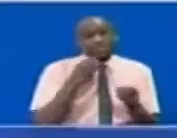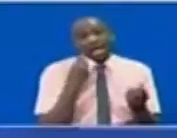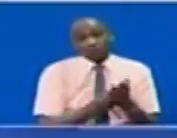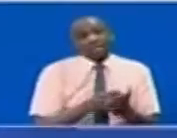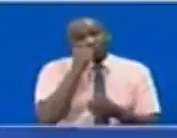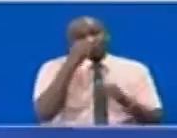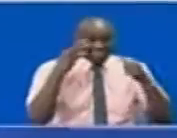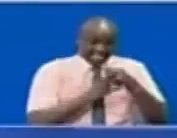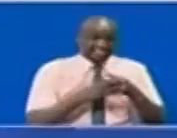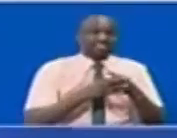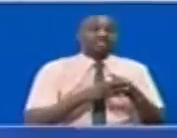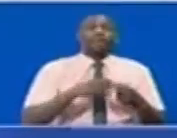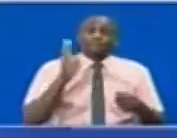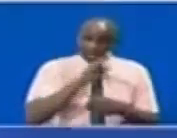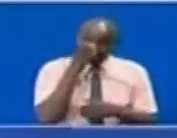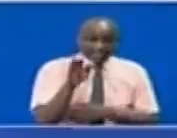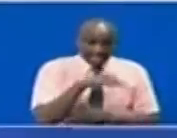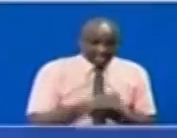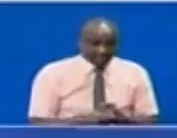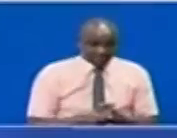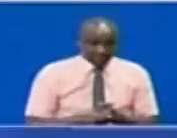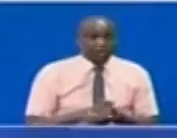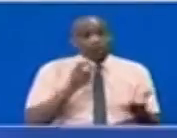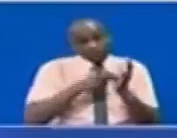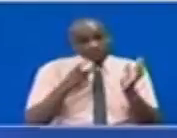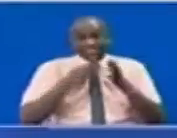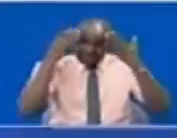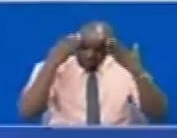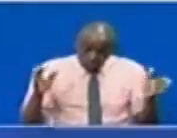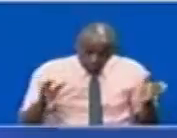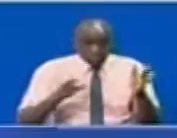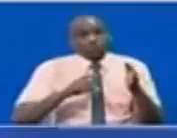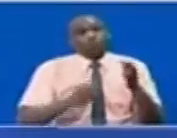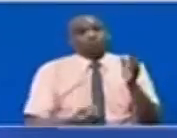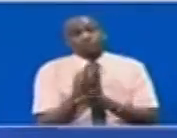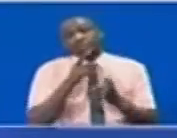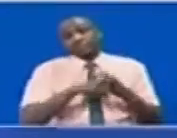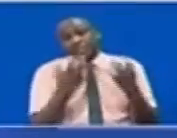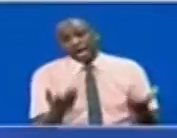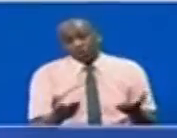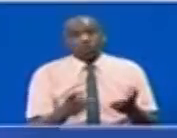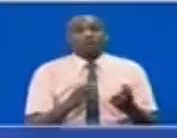58 billion around that area on projects we do not know how they will be useful to Raya. That was